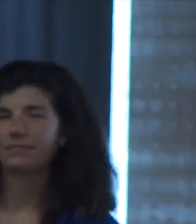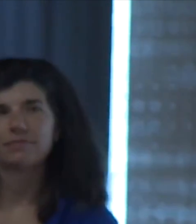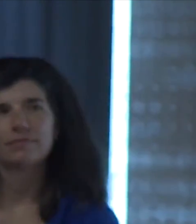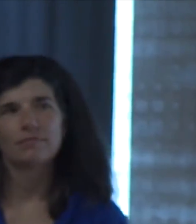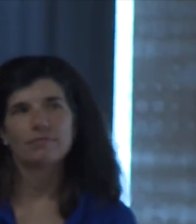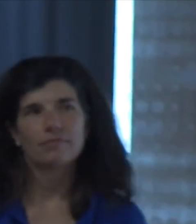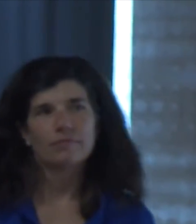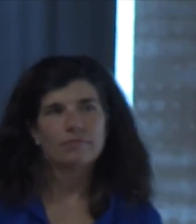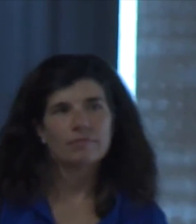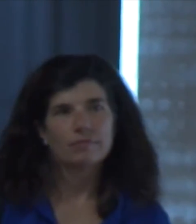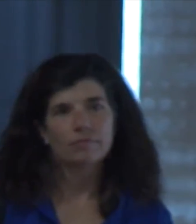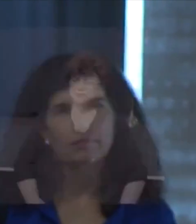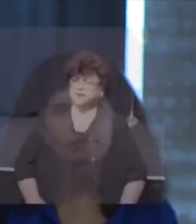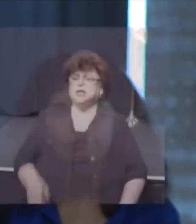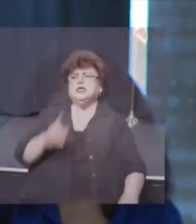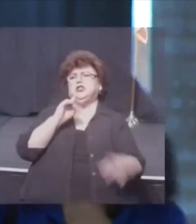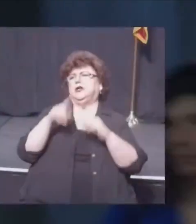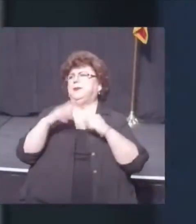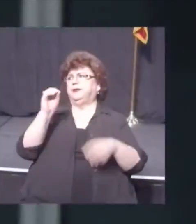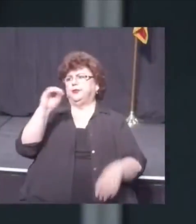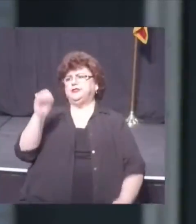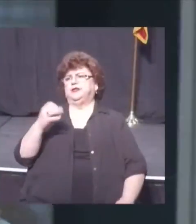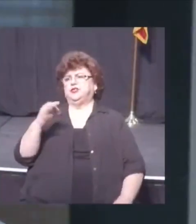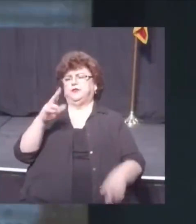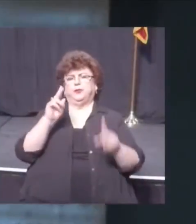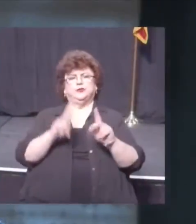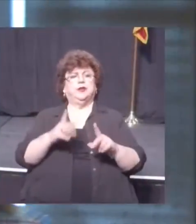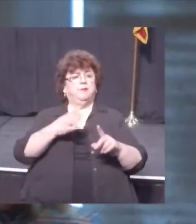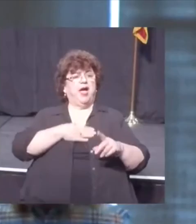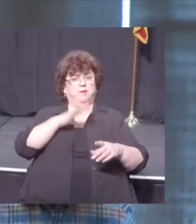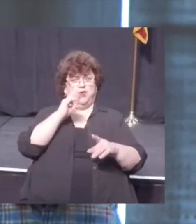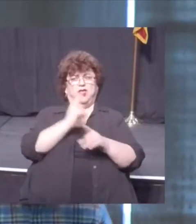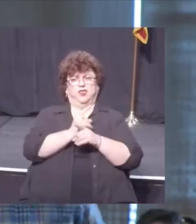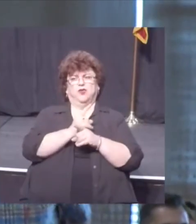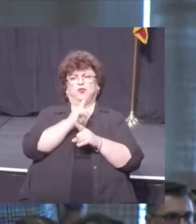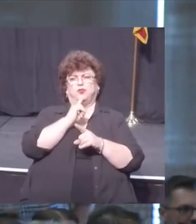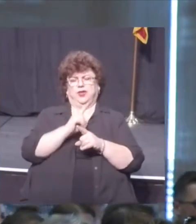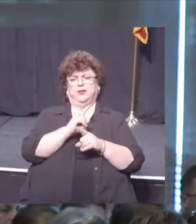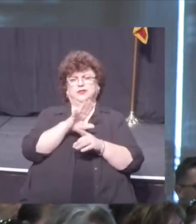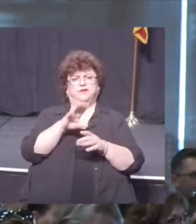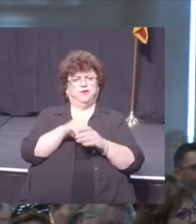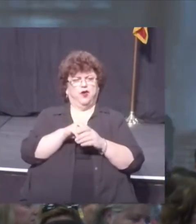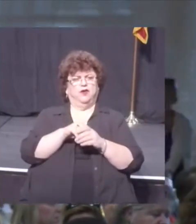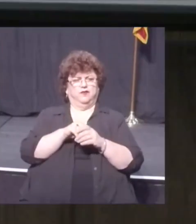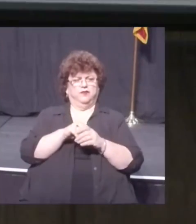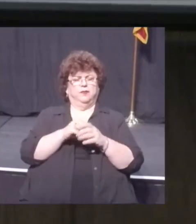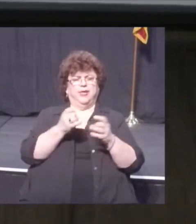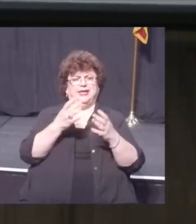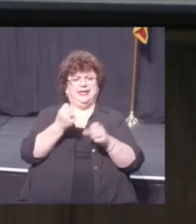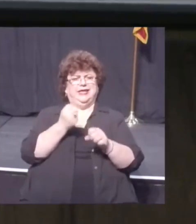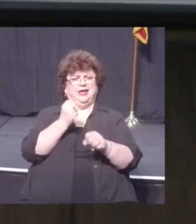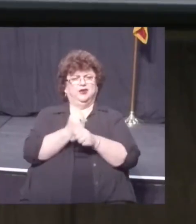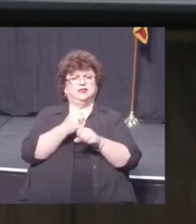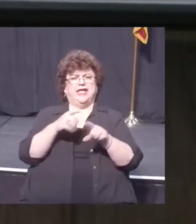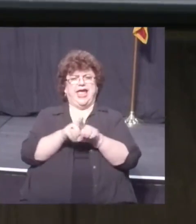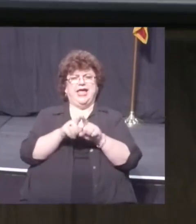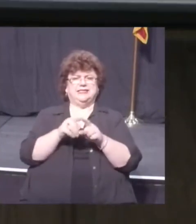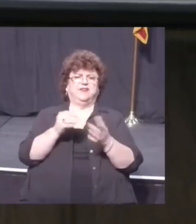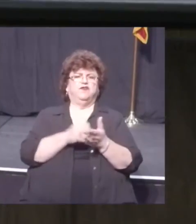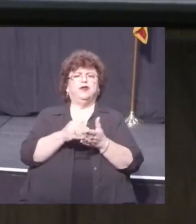Yeah, you know, my brother spent quite a number of years as a frequent flyer down in Southern California.